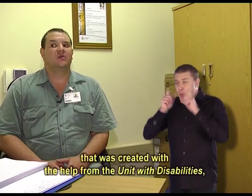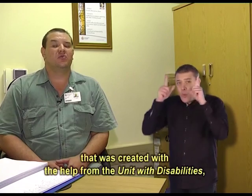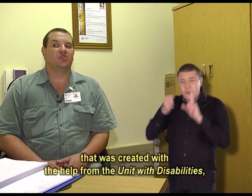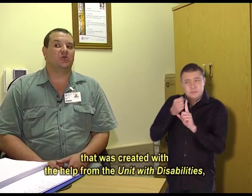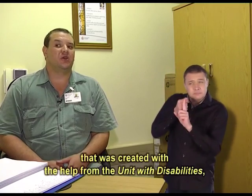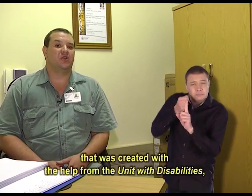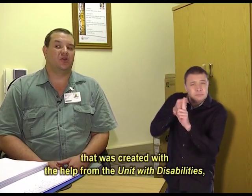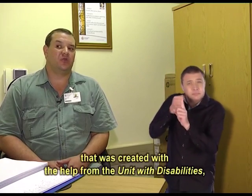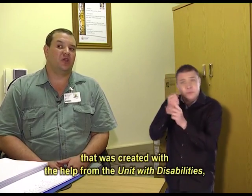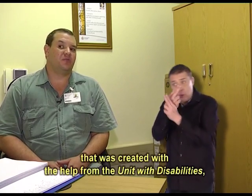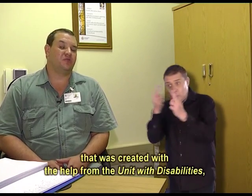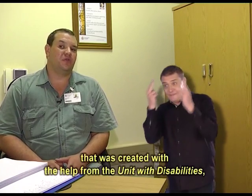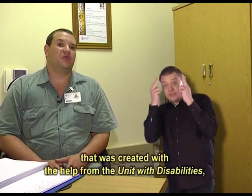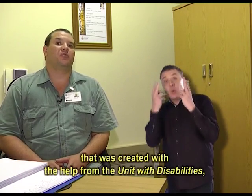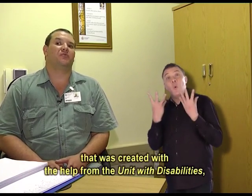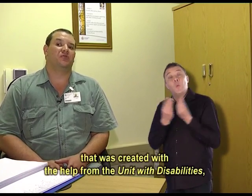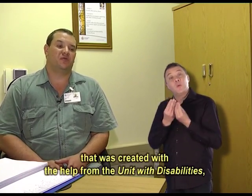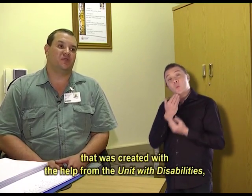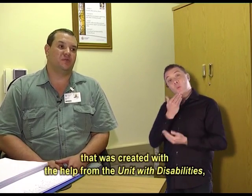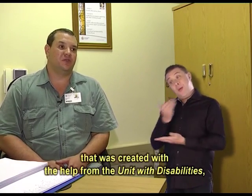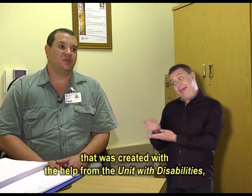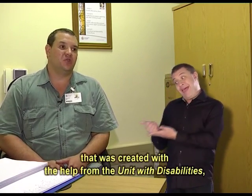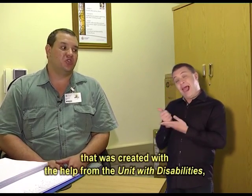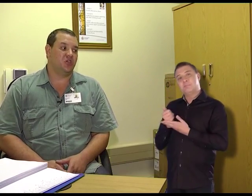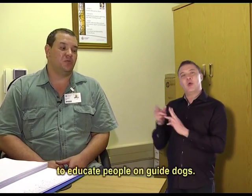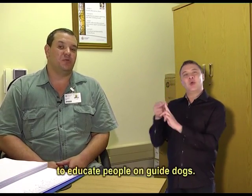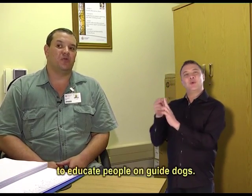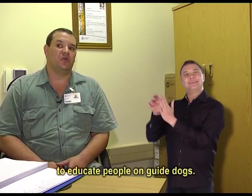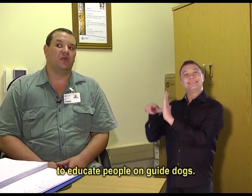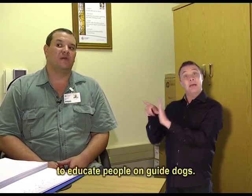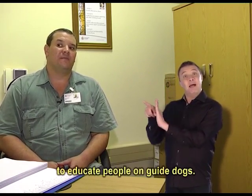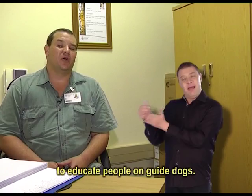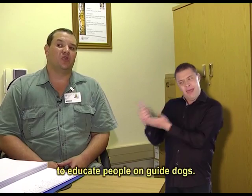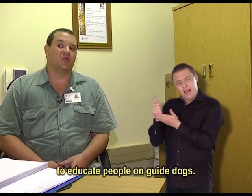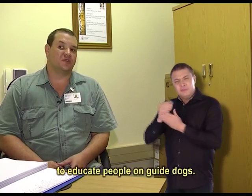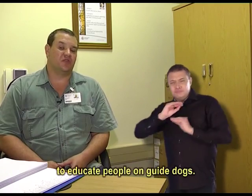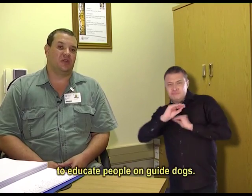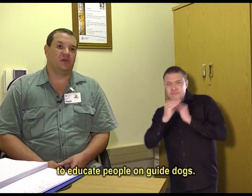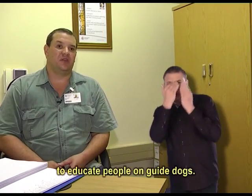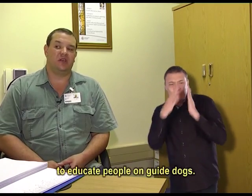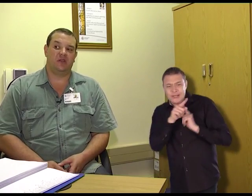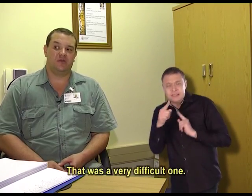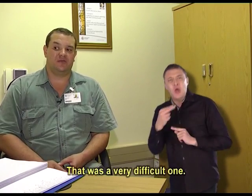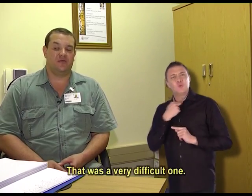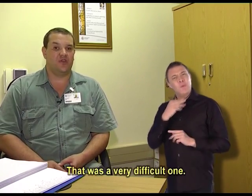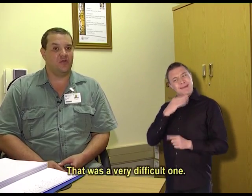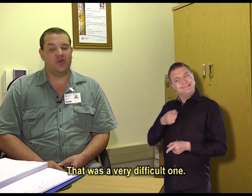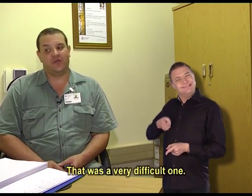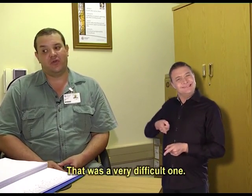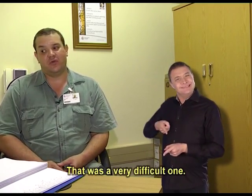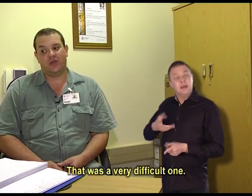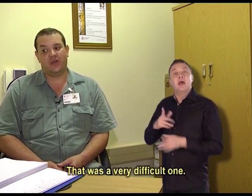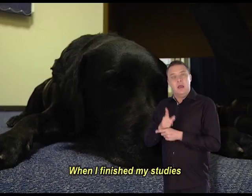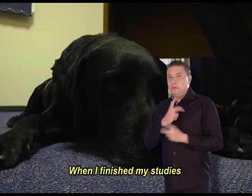awareness, which I created around campus with the help of the Unit for Disabilities, to educate the people on dogs for that matter. That was a very,